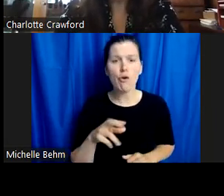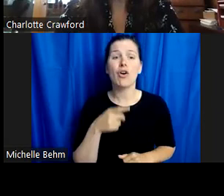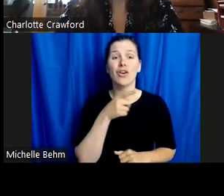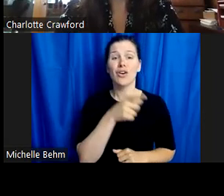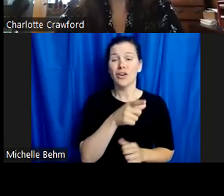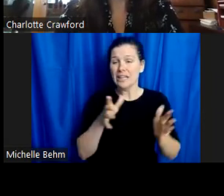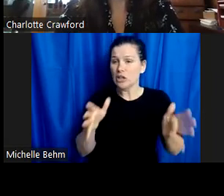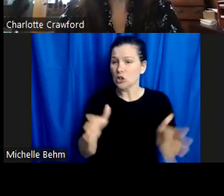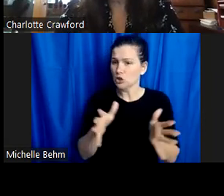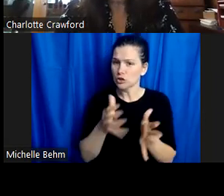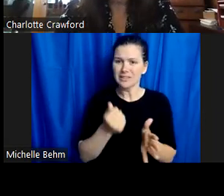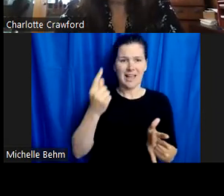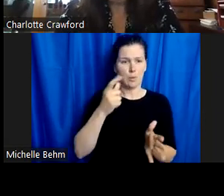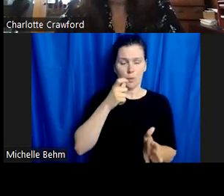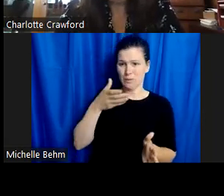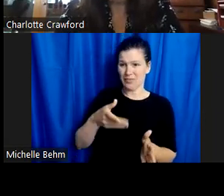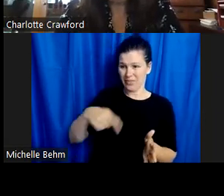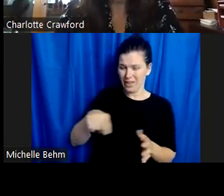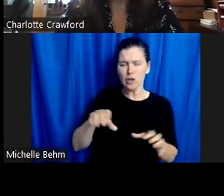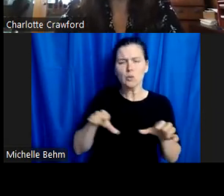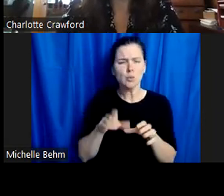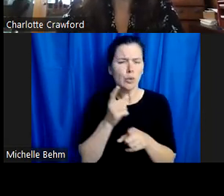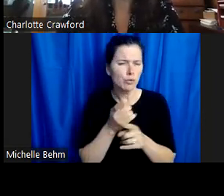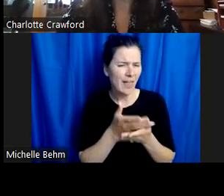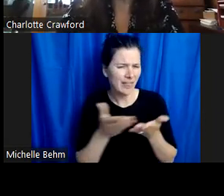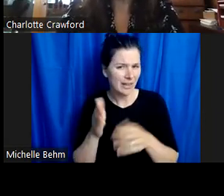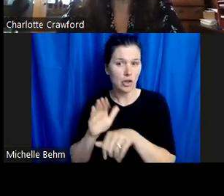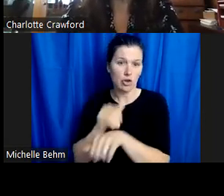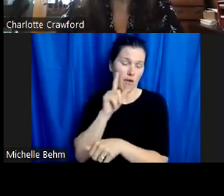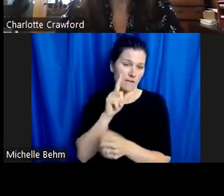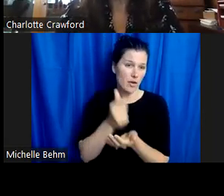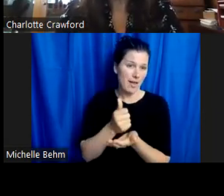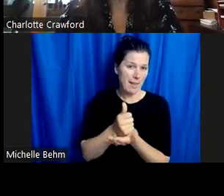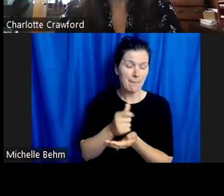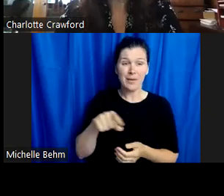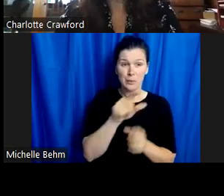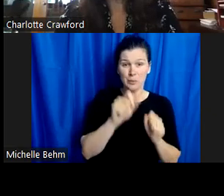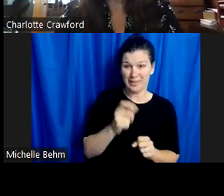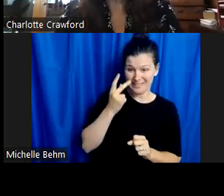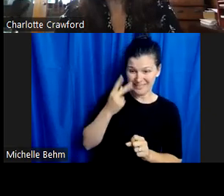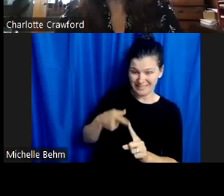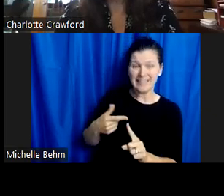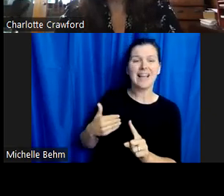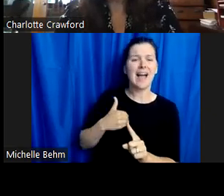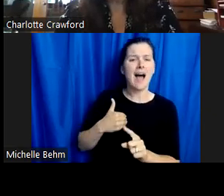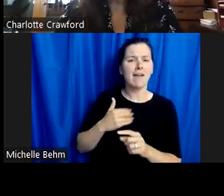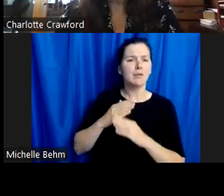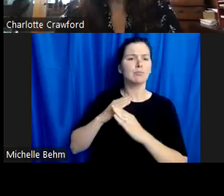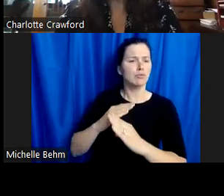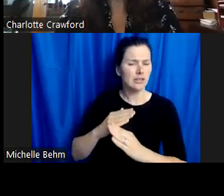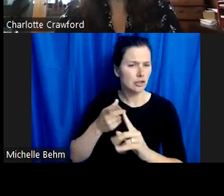scene to do the right thing and call for help. It also, as you can see, if you read the list, there's protection from some of the